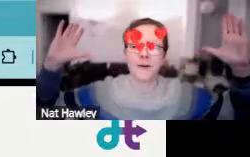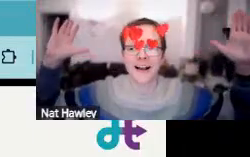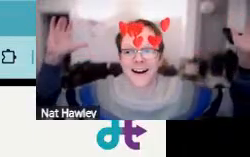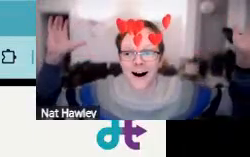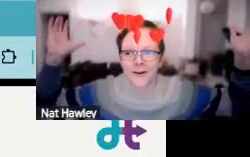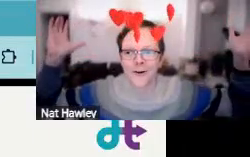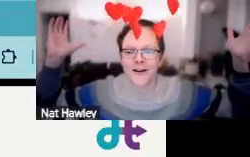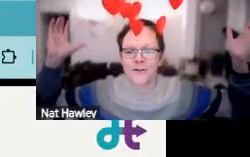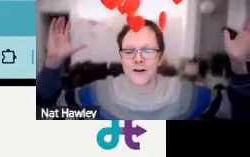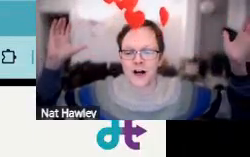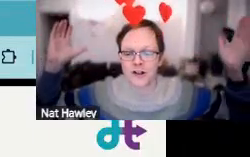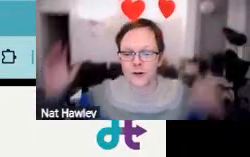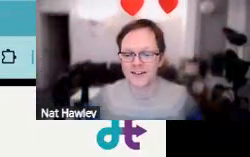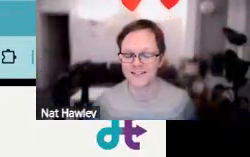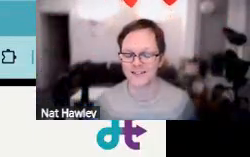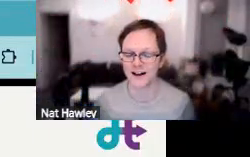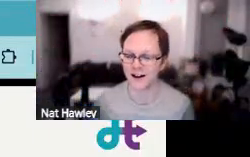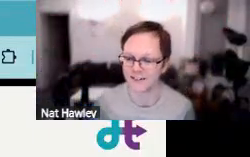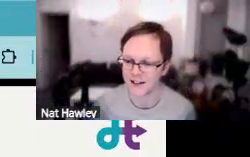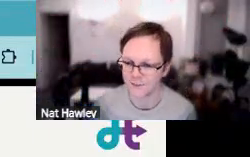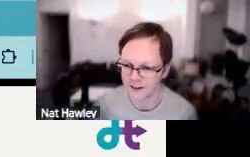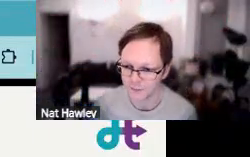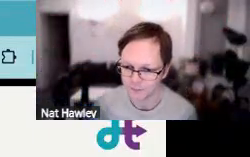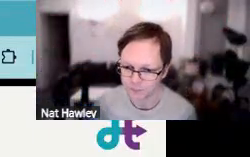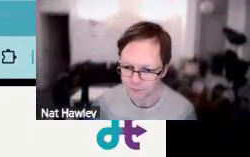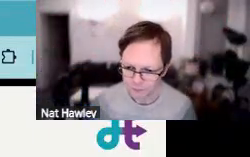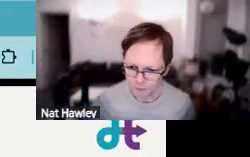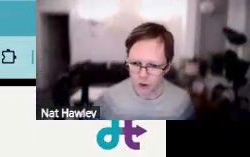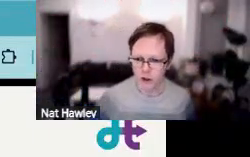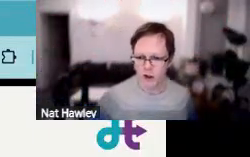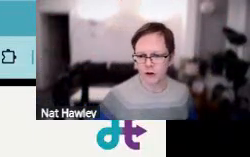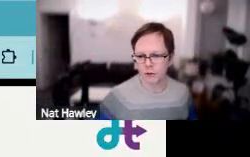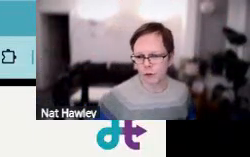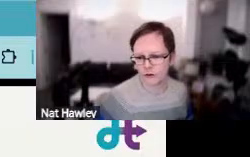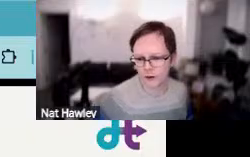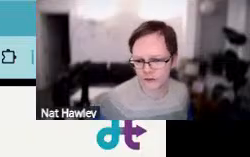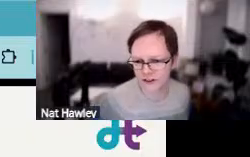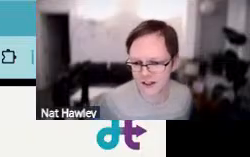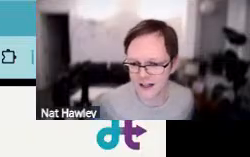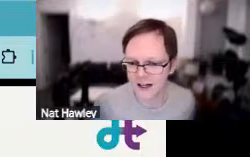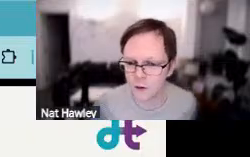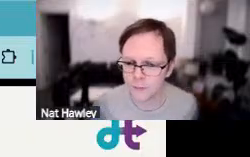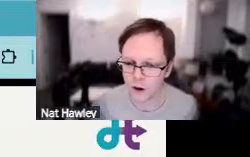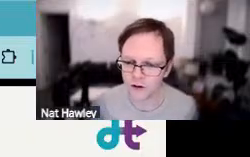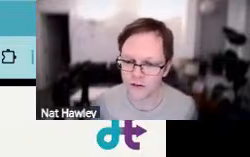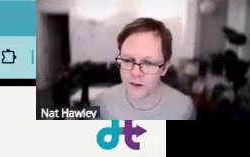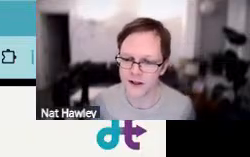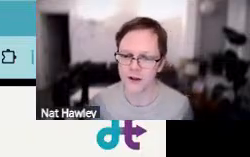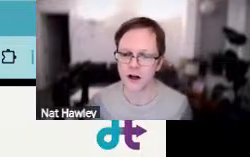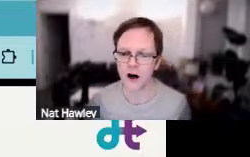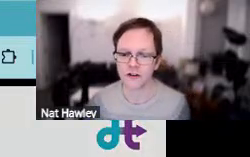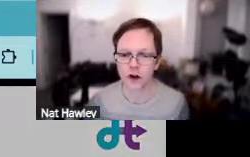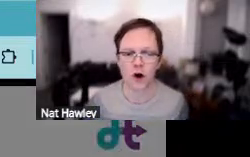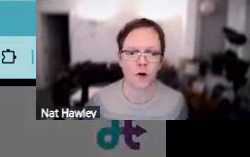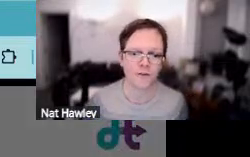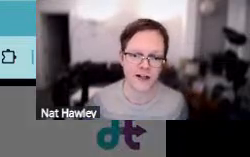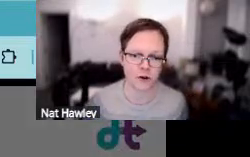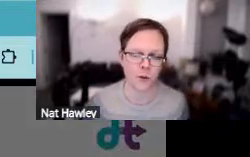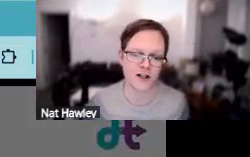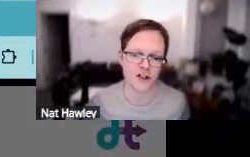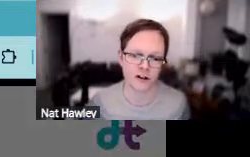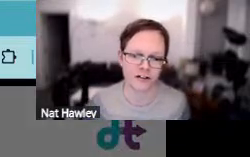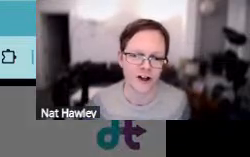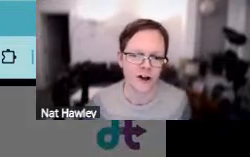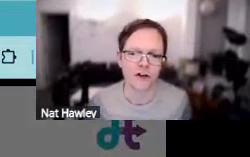that way I'll know that you've joined safely. You'll also see a little box where you can ask